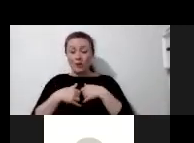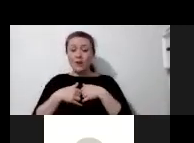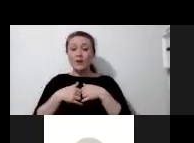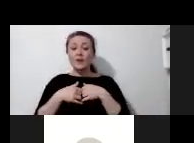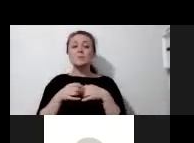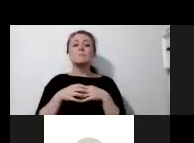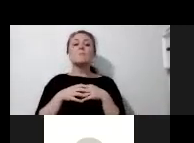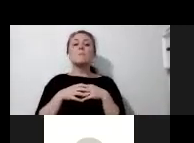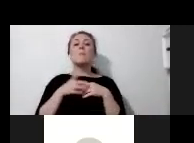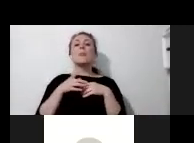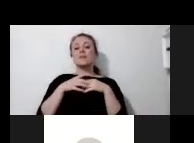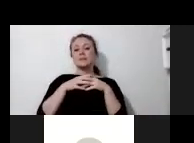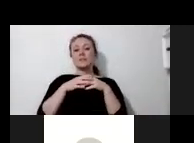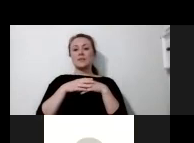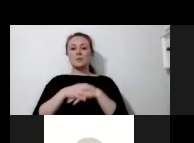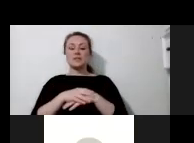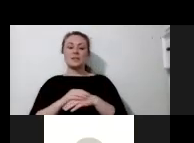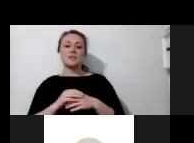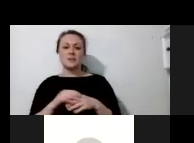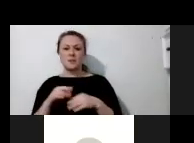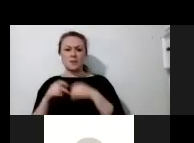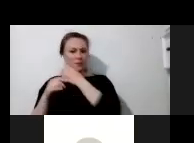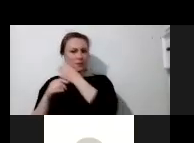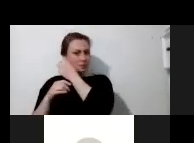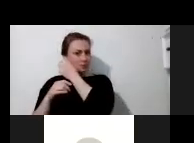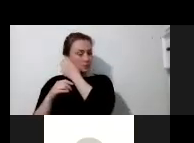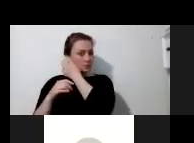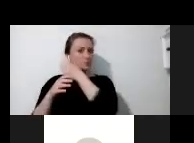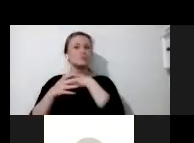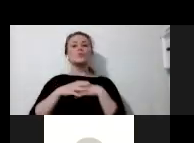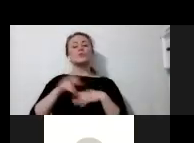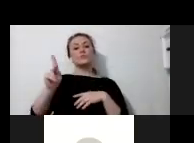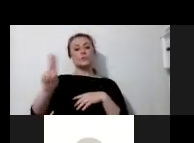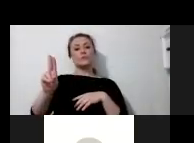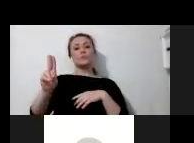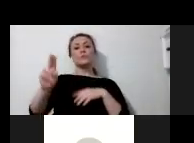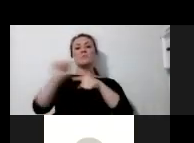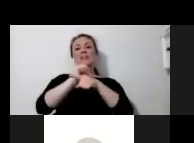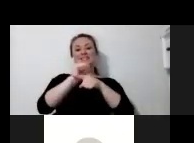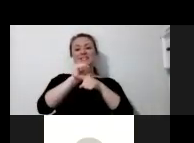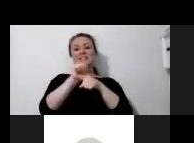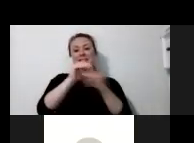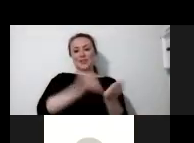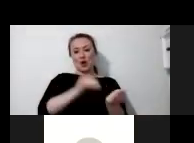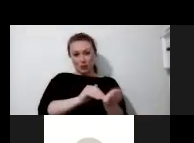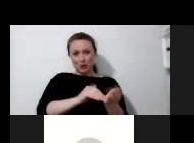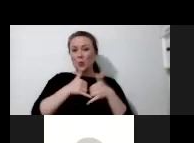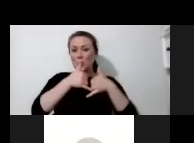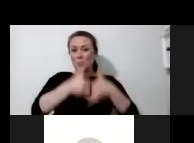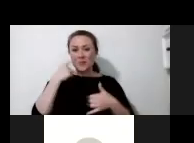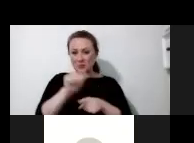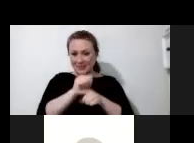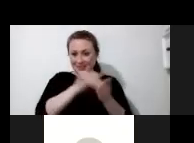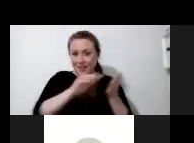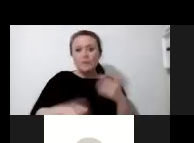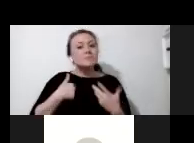Residents in Peru asked, could they come to KU? And at that time, in 2015, I said, I don't know, I'll